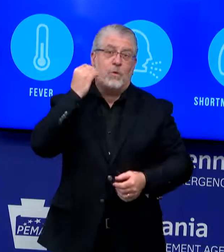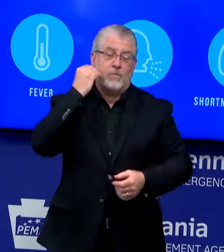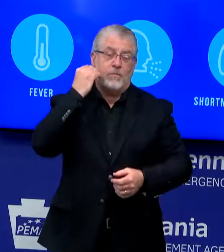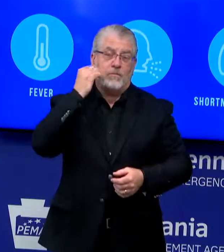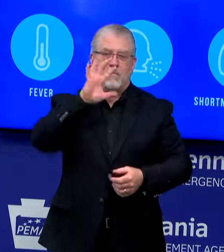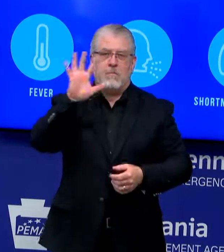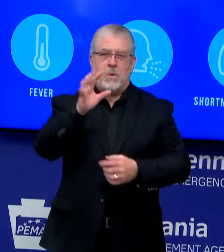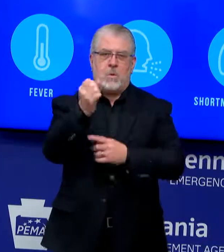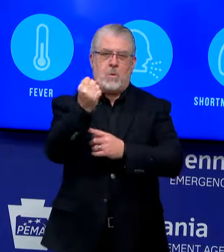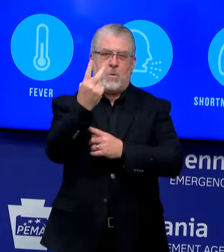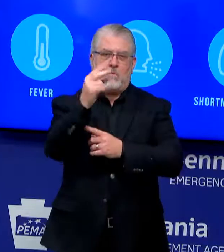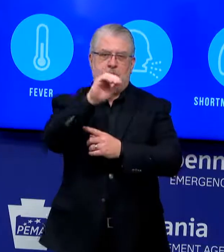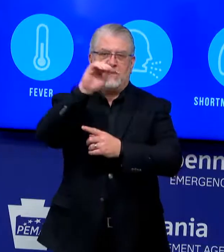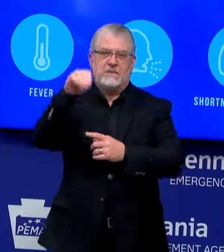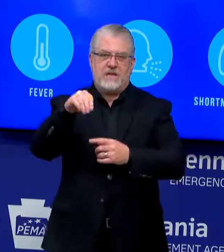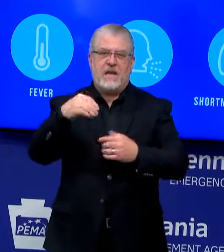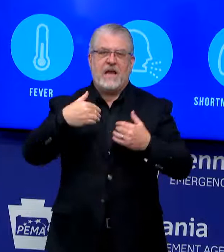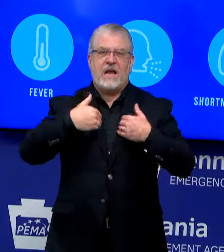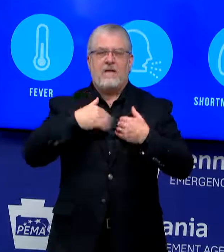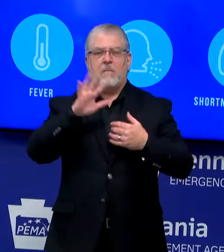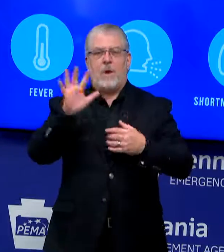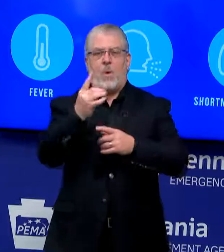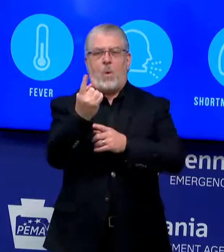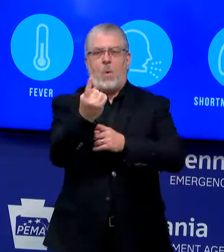of COVID-19.